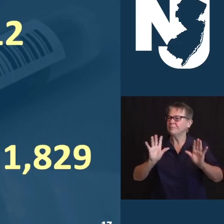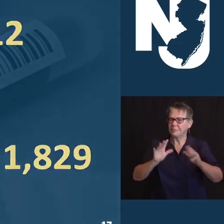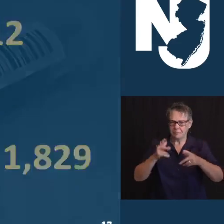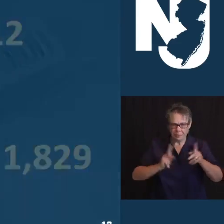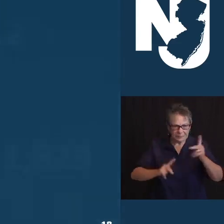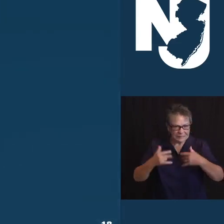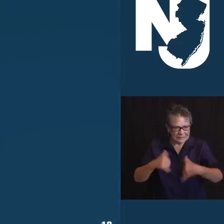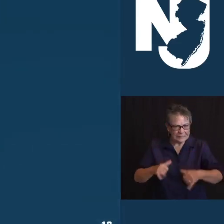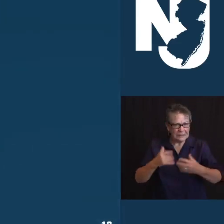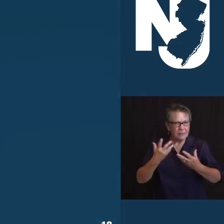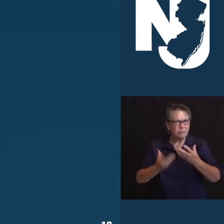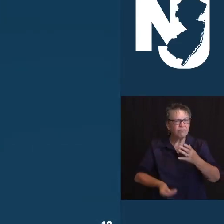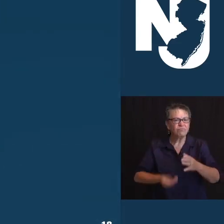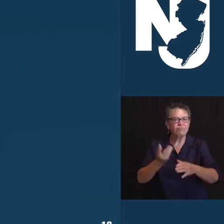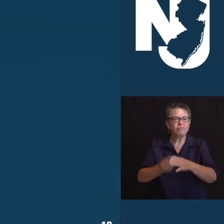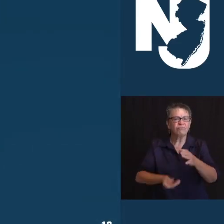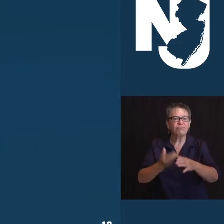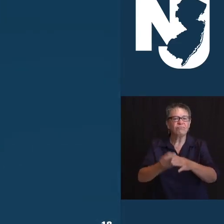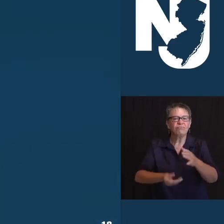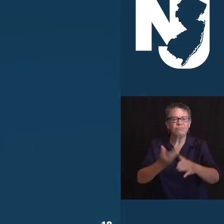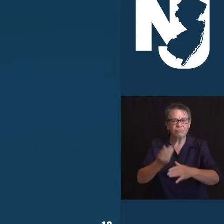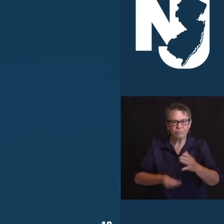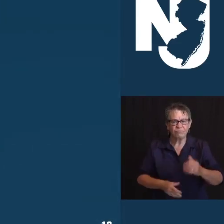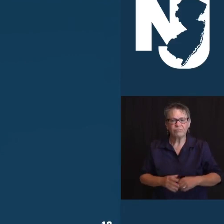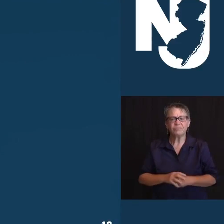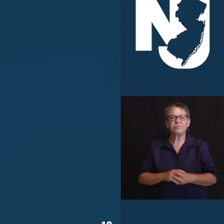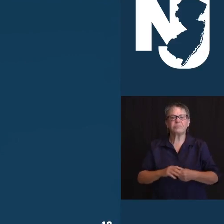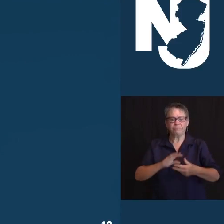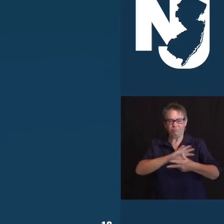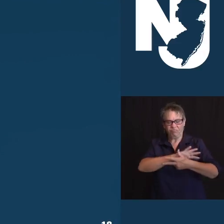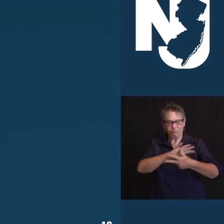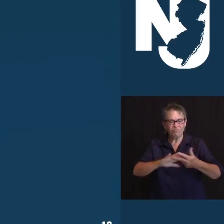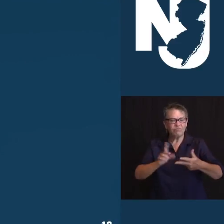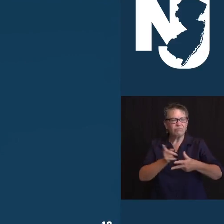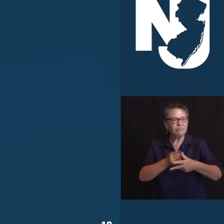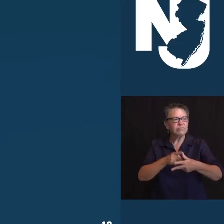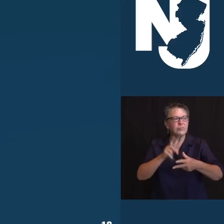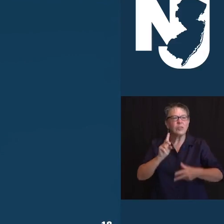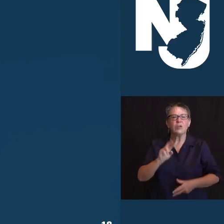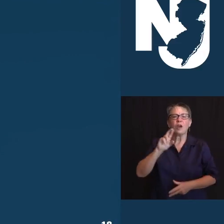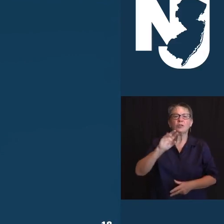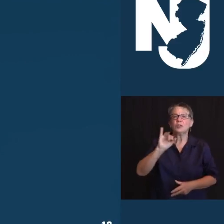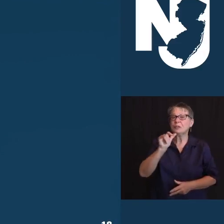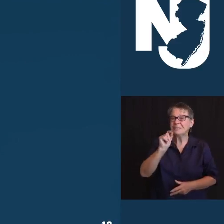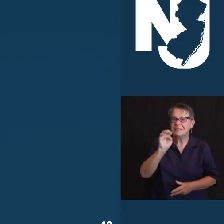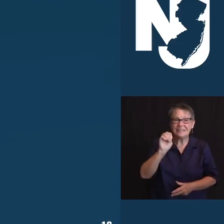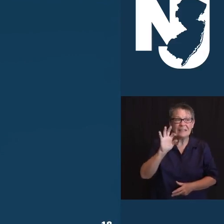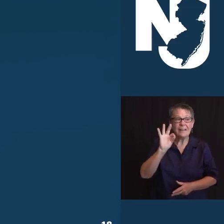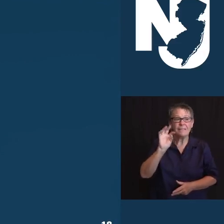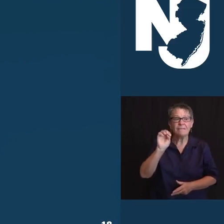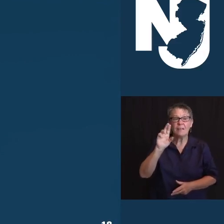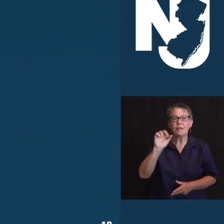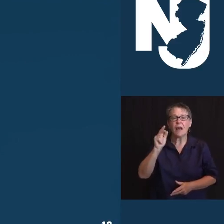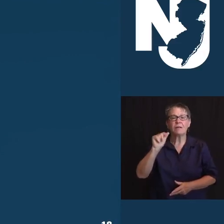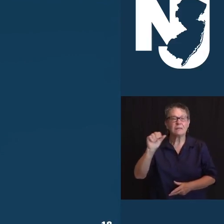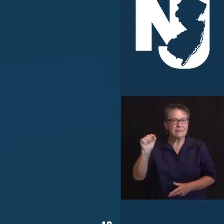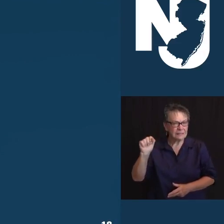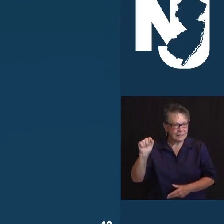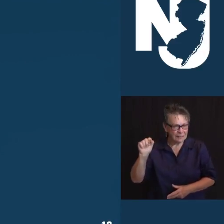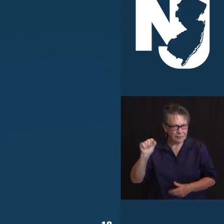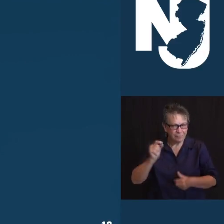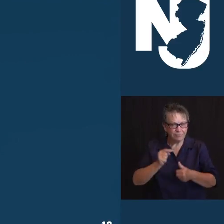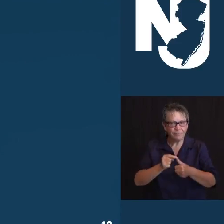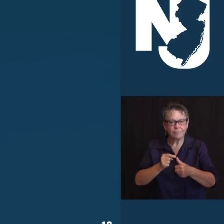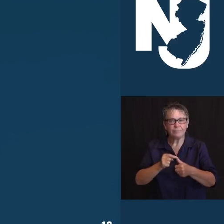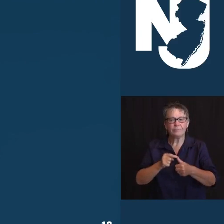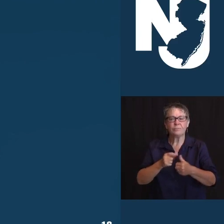going to begin today by remembering Dr. Jesse Ferraris, who was a family physician at Valley Health Medical Group in Waldwick